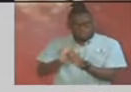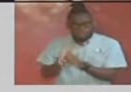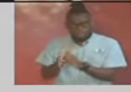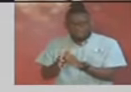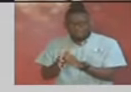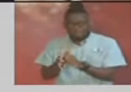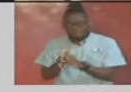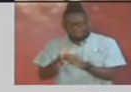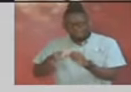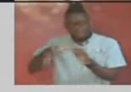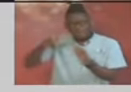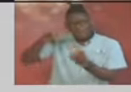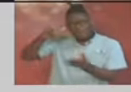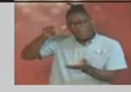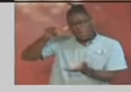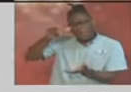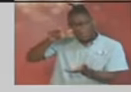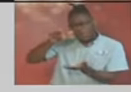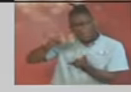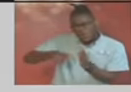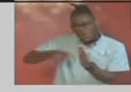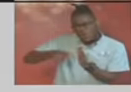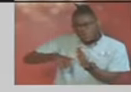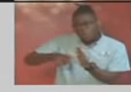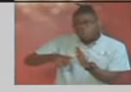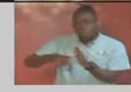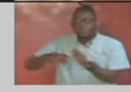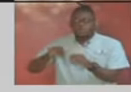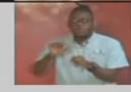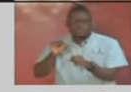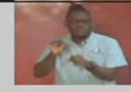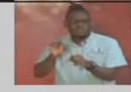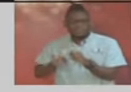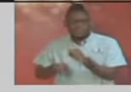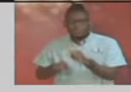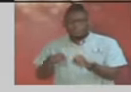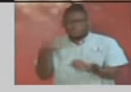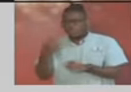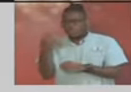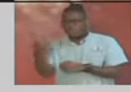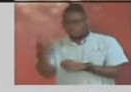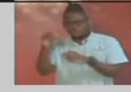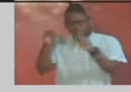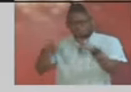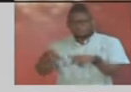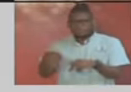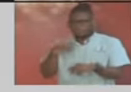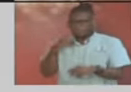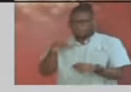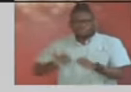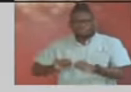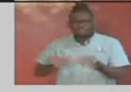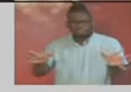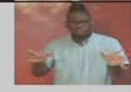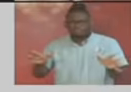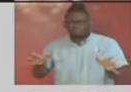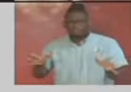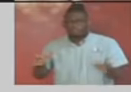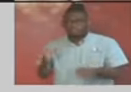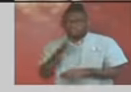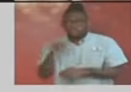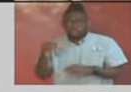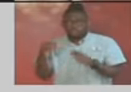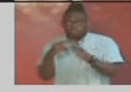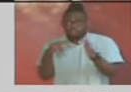low, that we are able to maintain that sort of scenario happening, and that the public health measures that are in place in the schools have